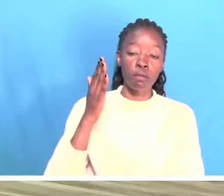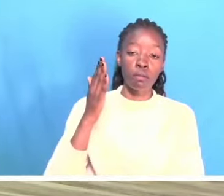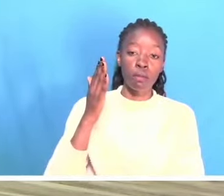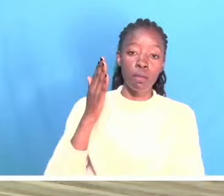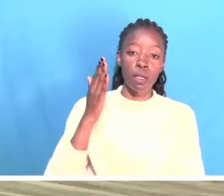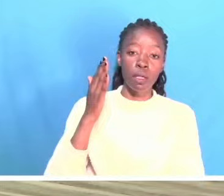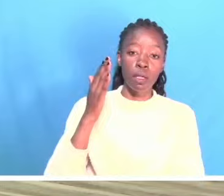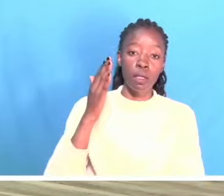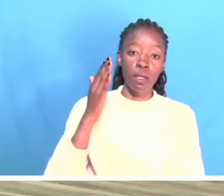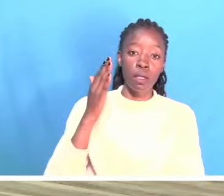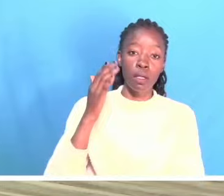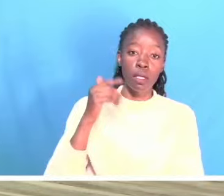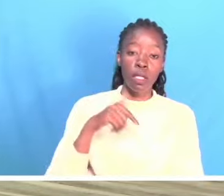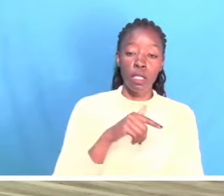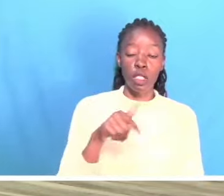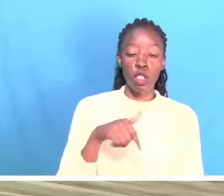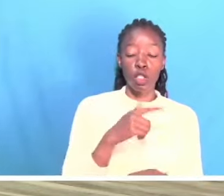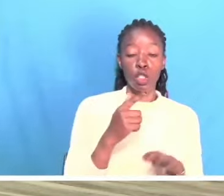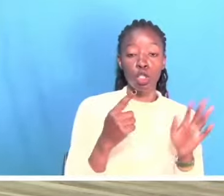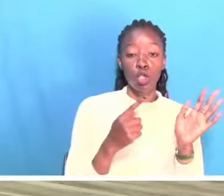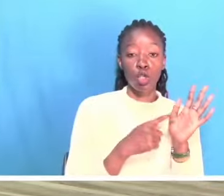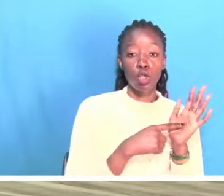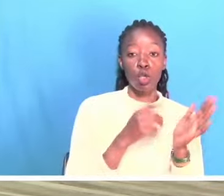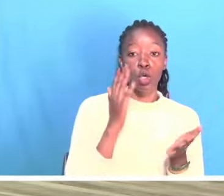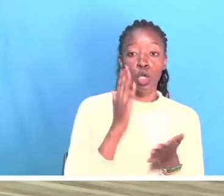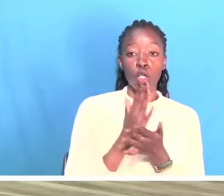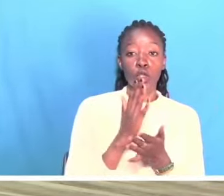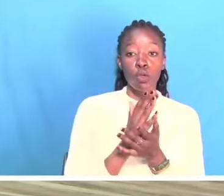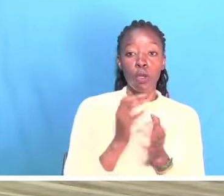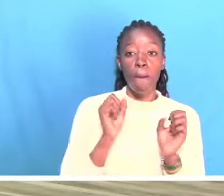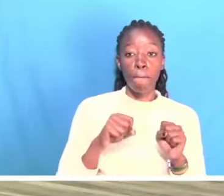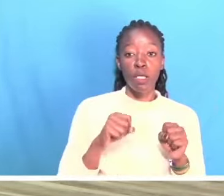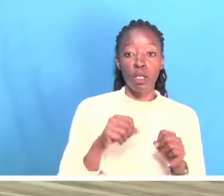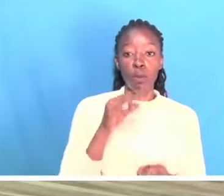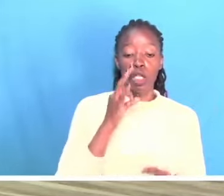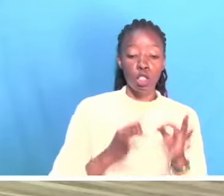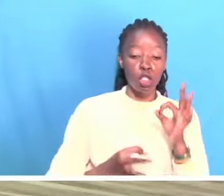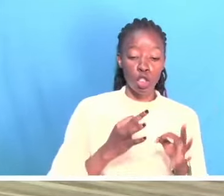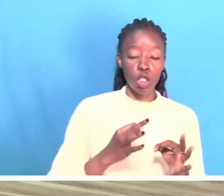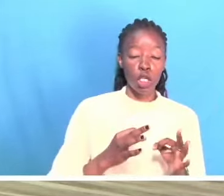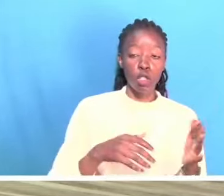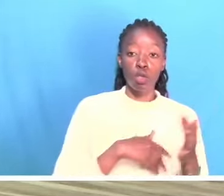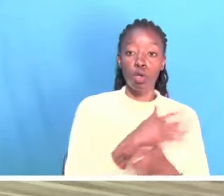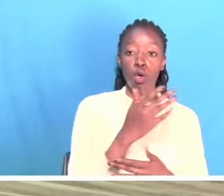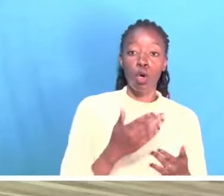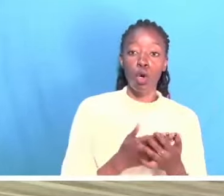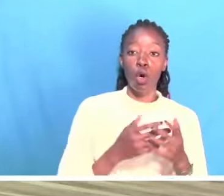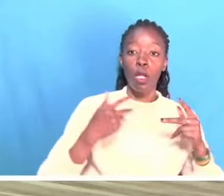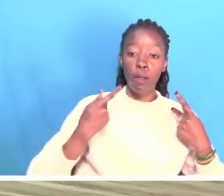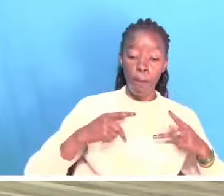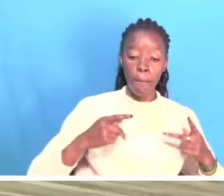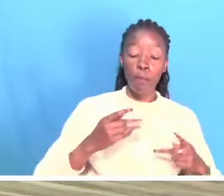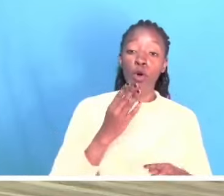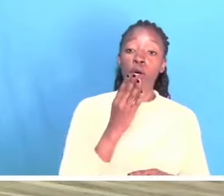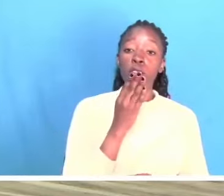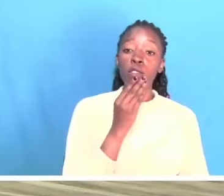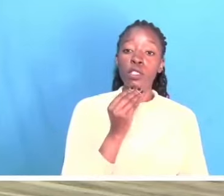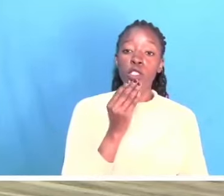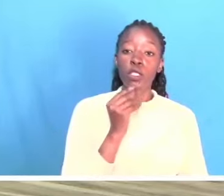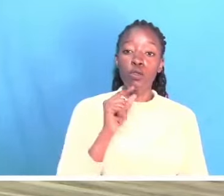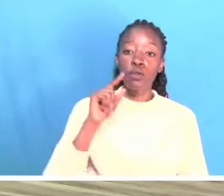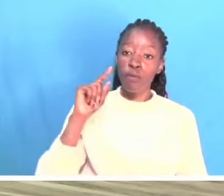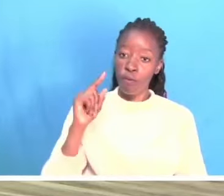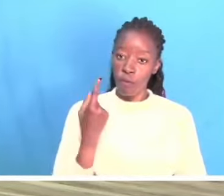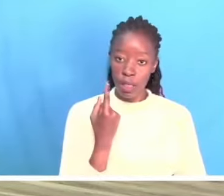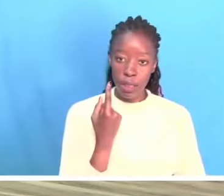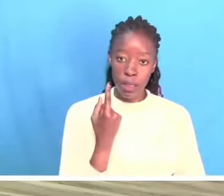these revealed truth shall judge all of us. Jews first, because they have the written code,